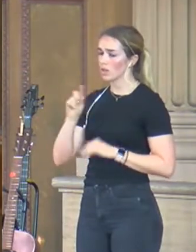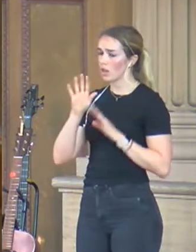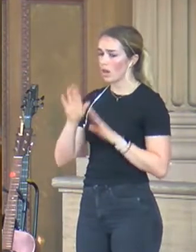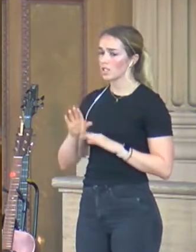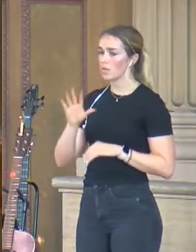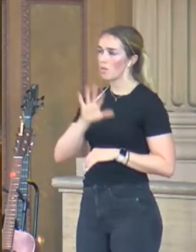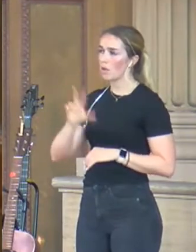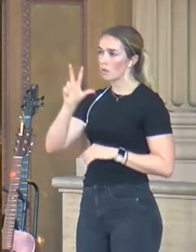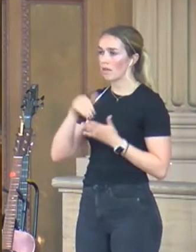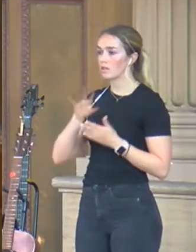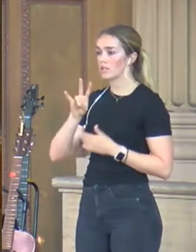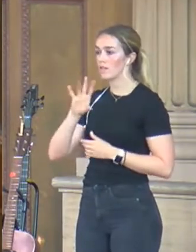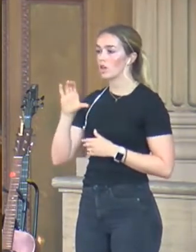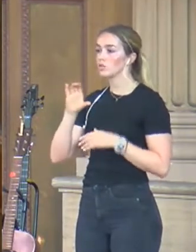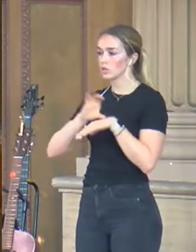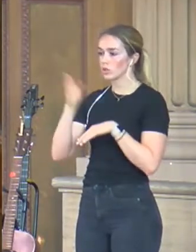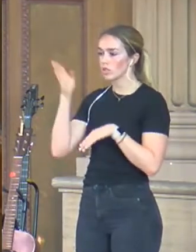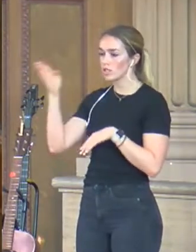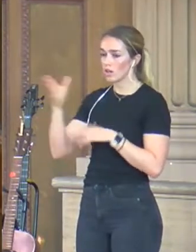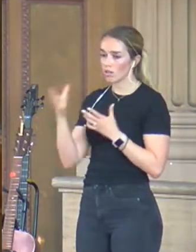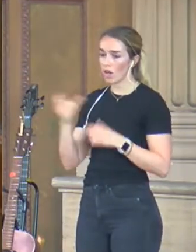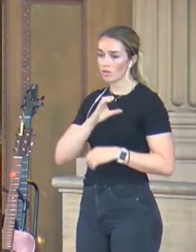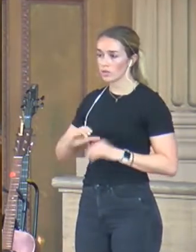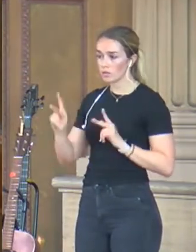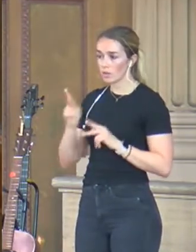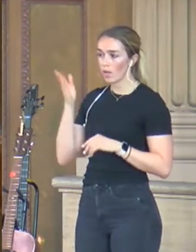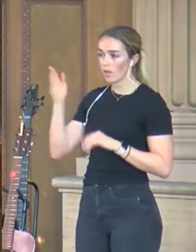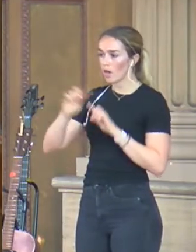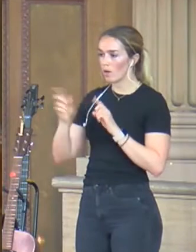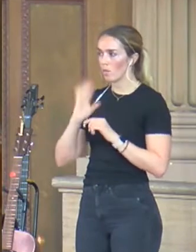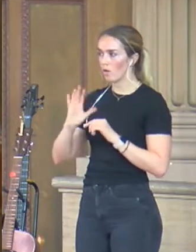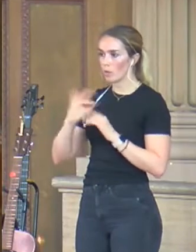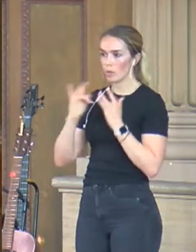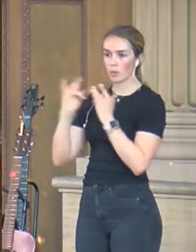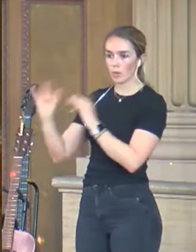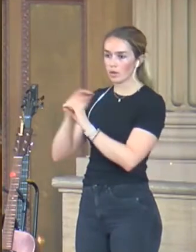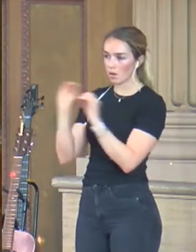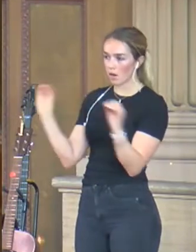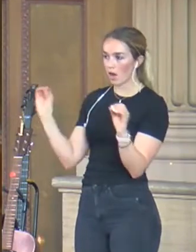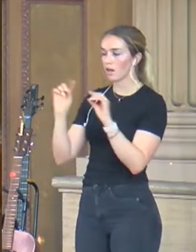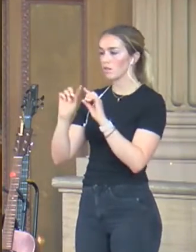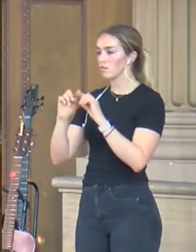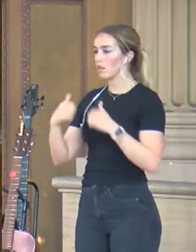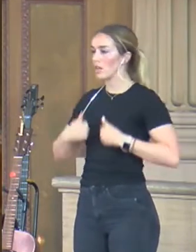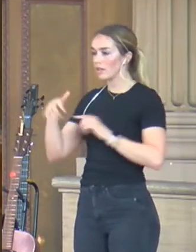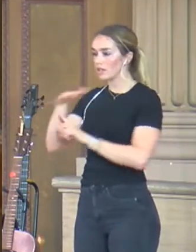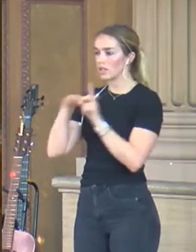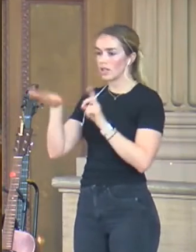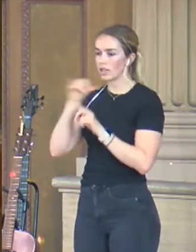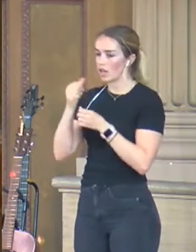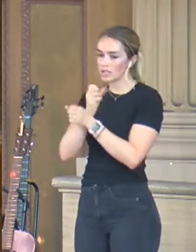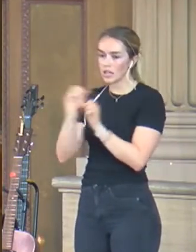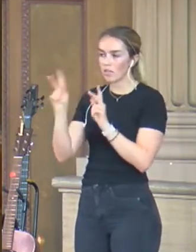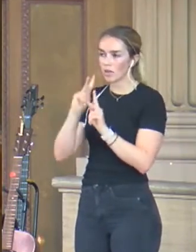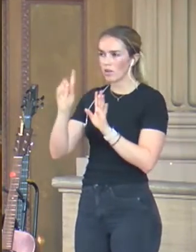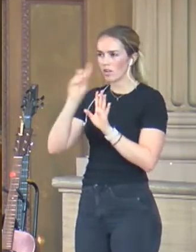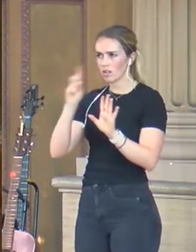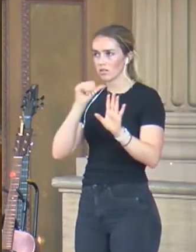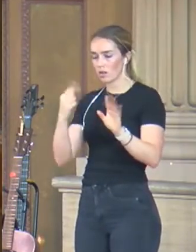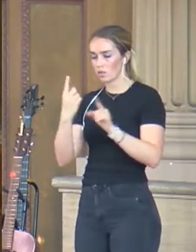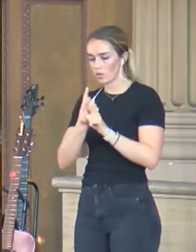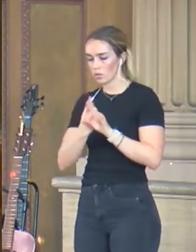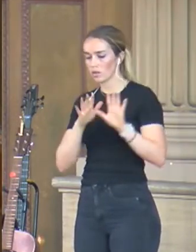there today, a lot of flourishing Christianity there. But when he went there, there were no Christians. The conditions were terrible. People were against him. The climate was